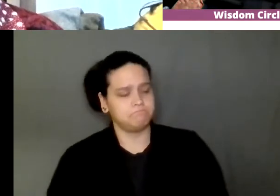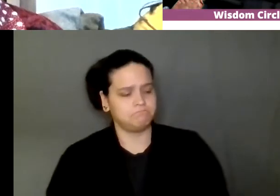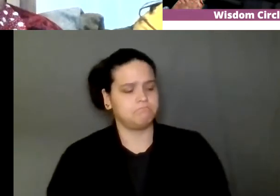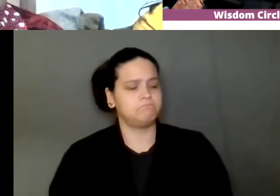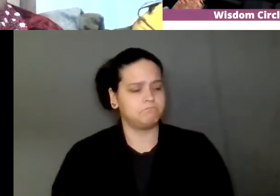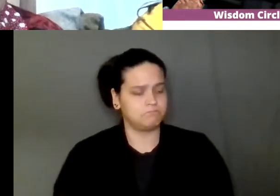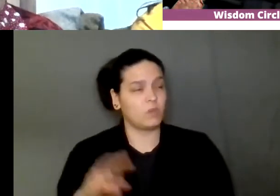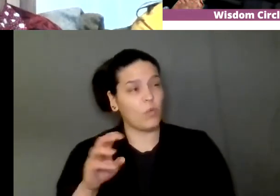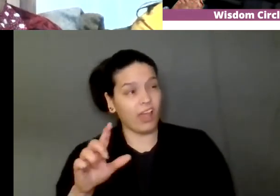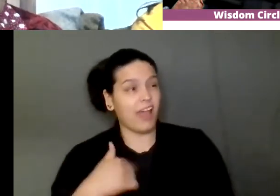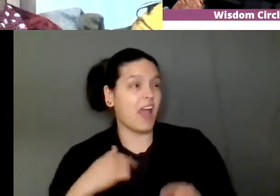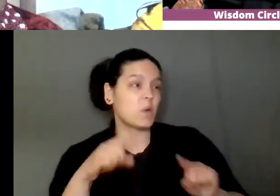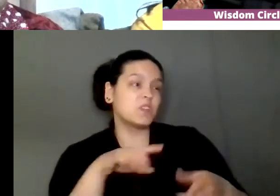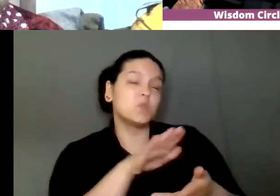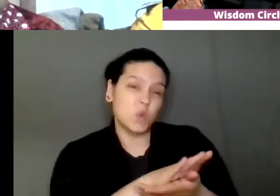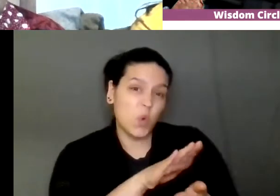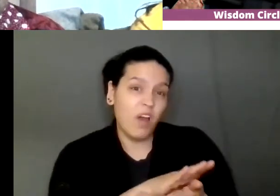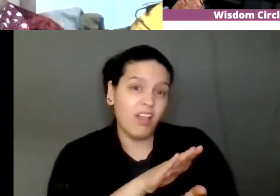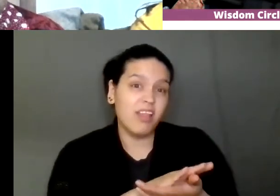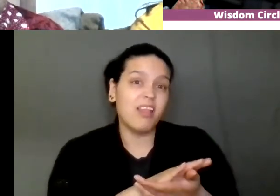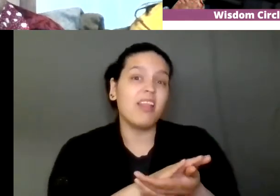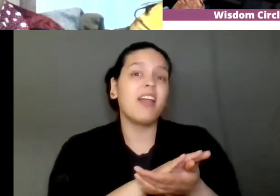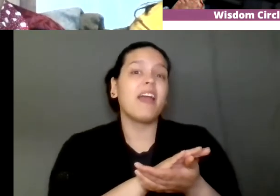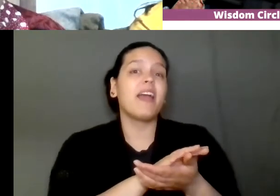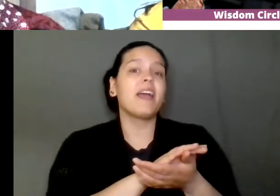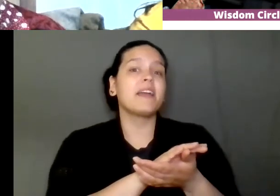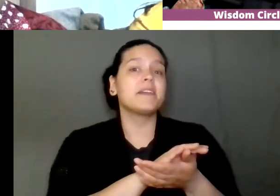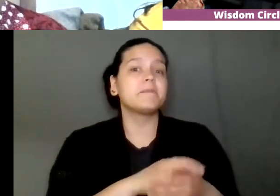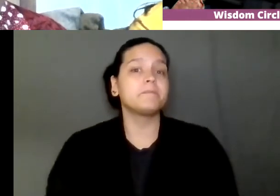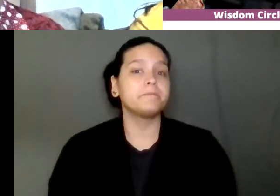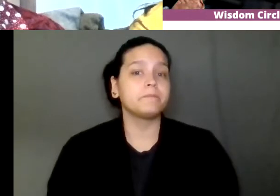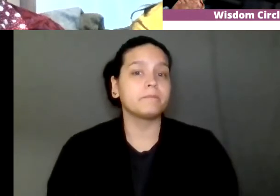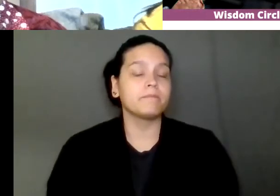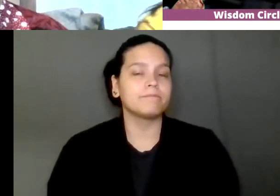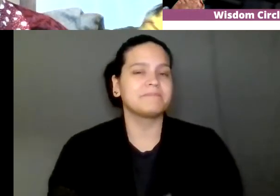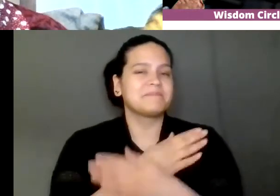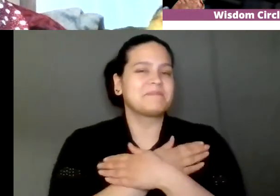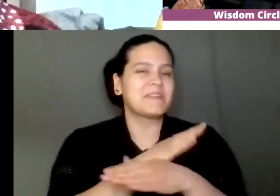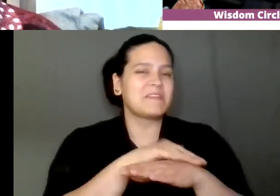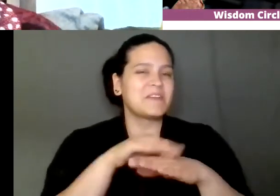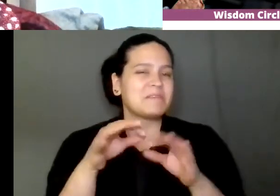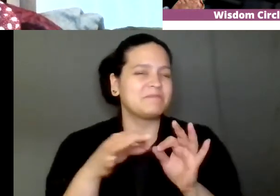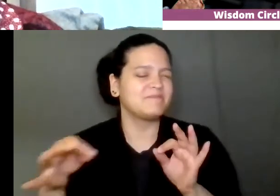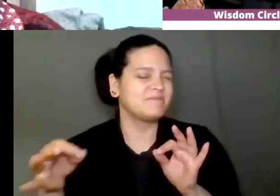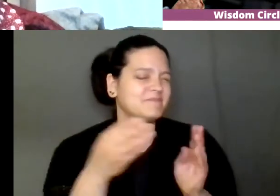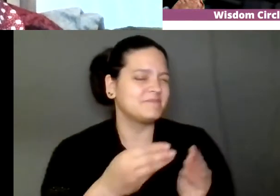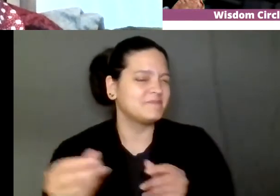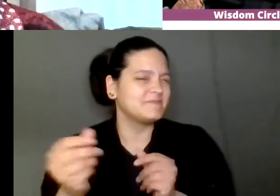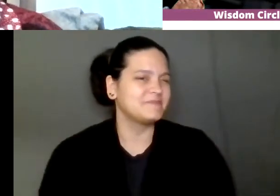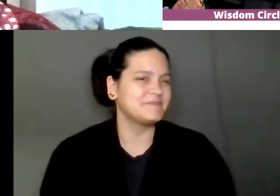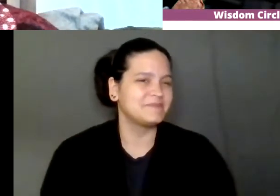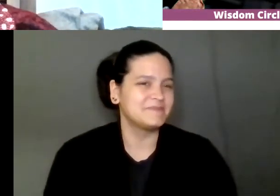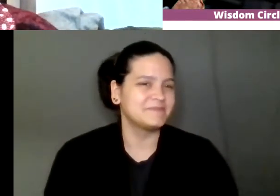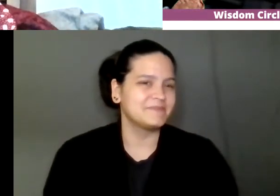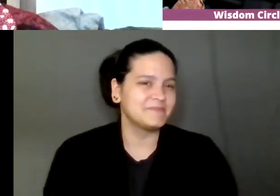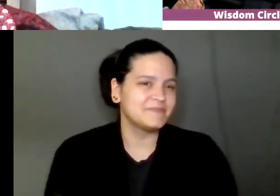I went to school in Strande, Old Town, Shadeltia. In Strato, Little Snow, Slash